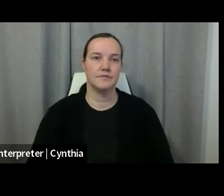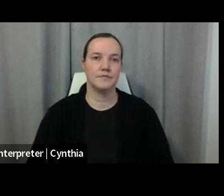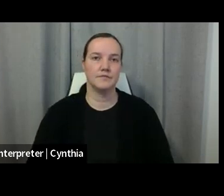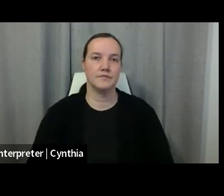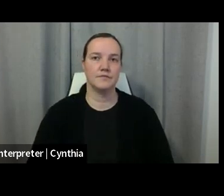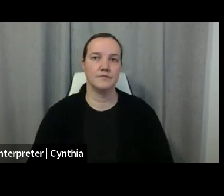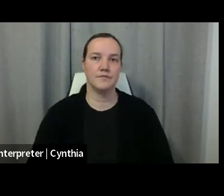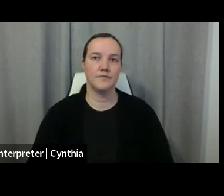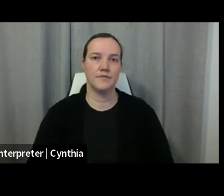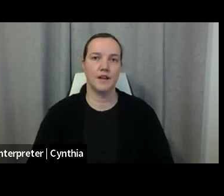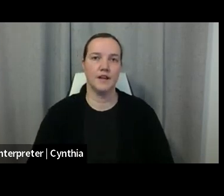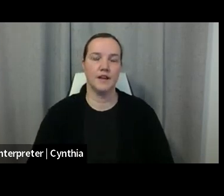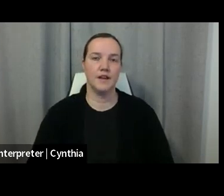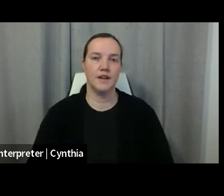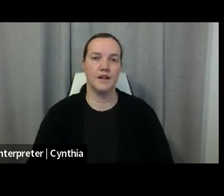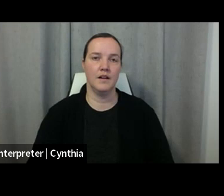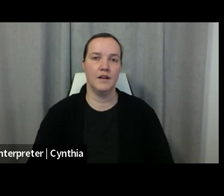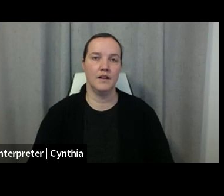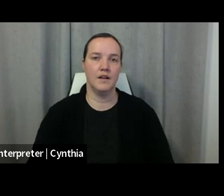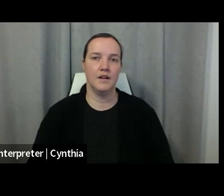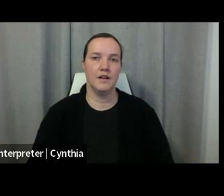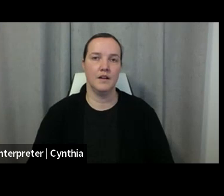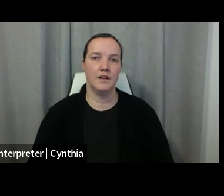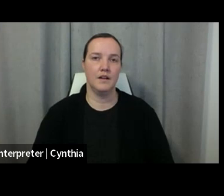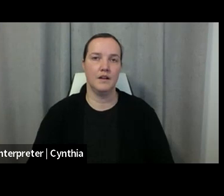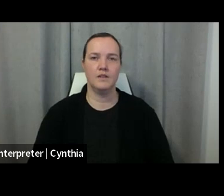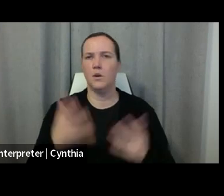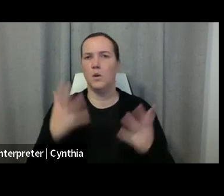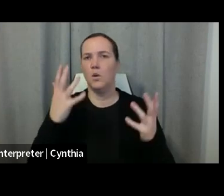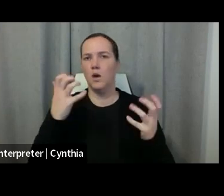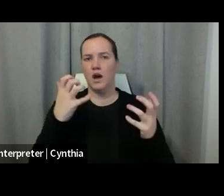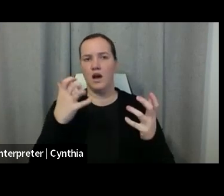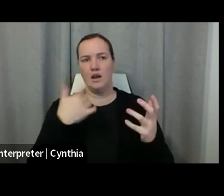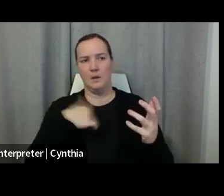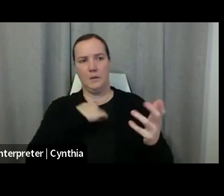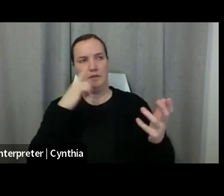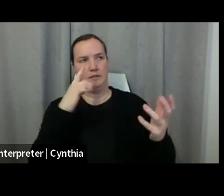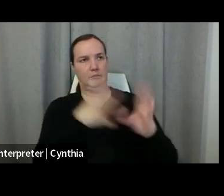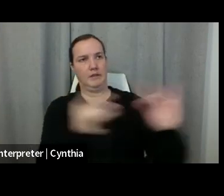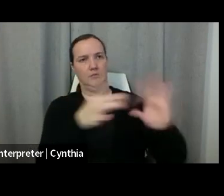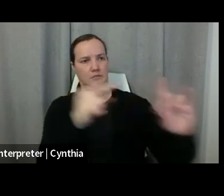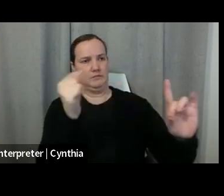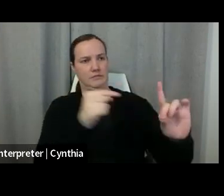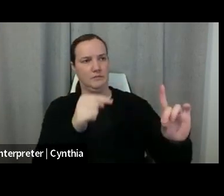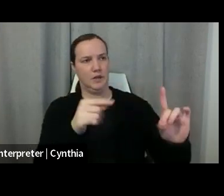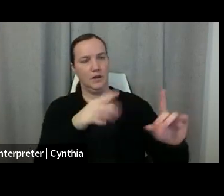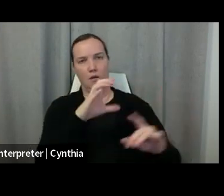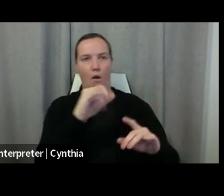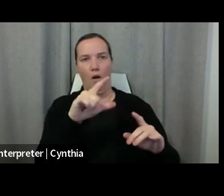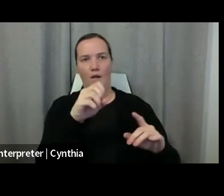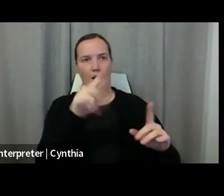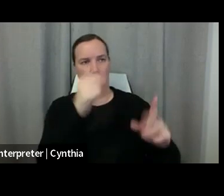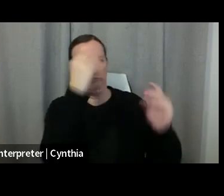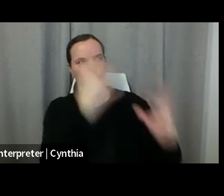So just again, why would we call each other out, right? Or in. So why do we give